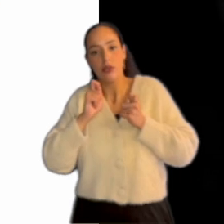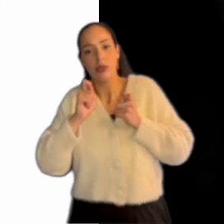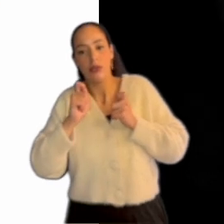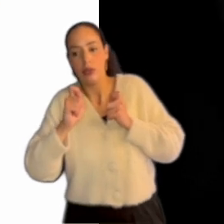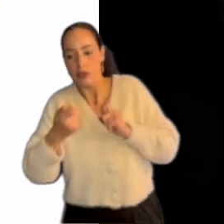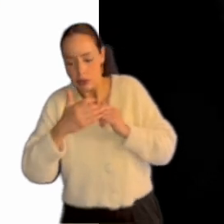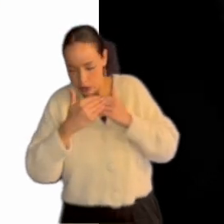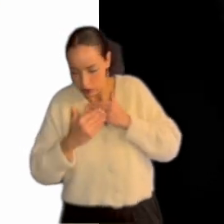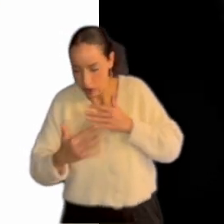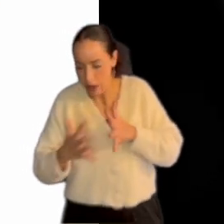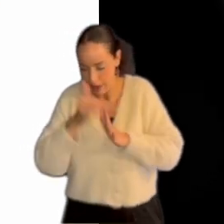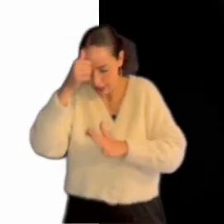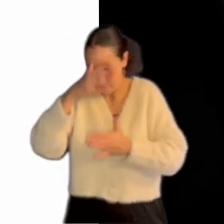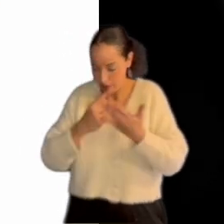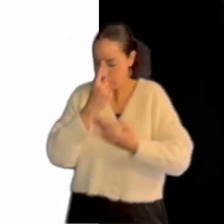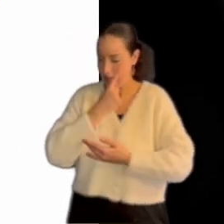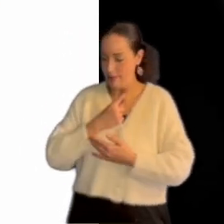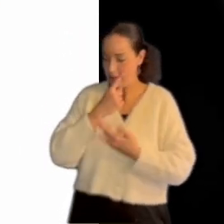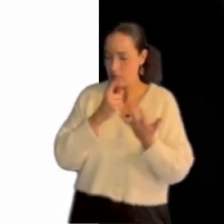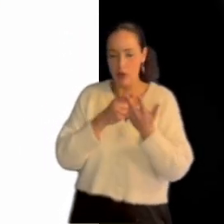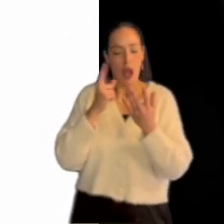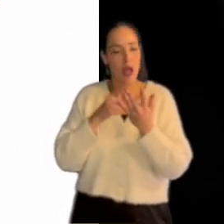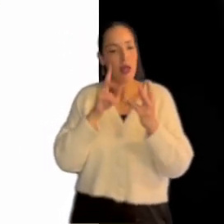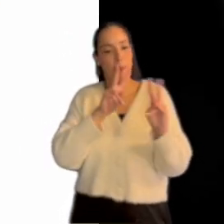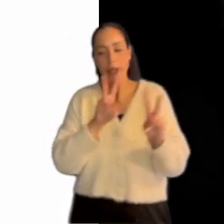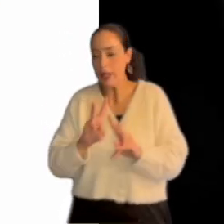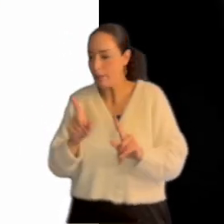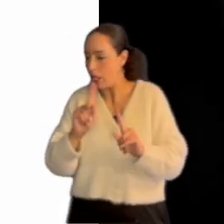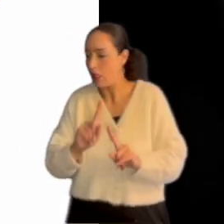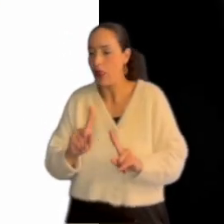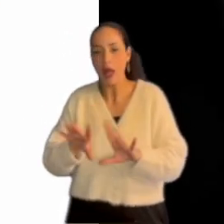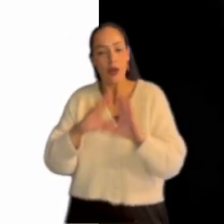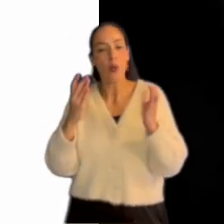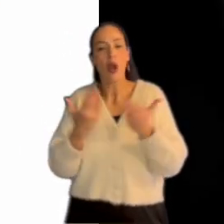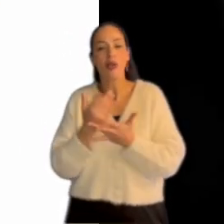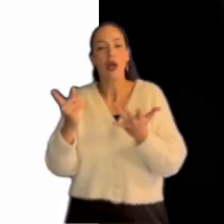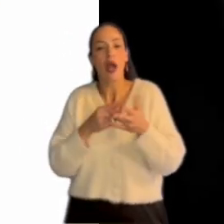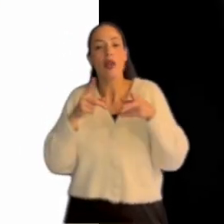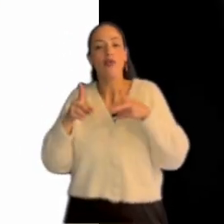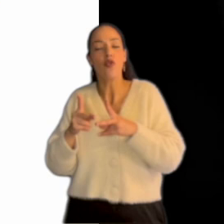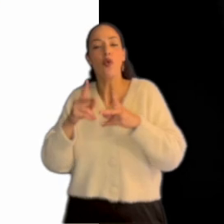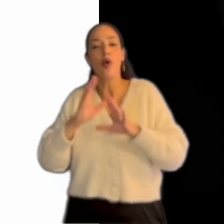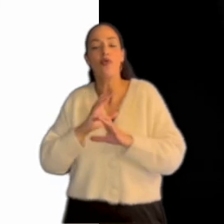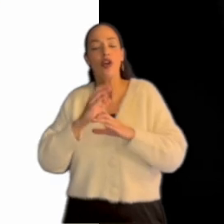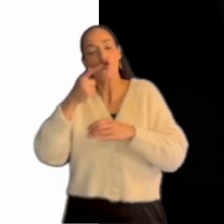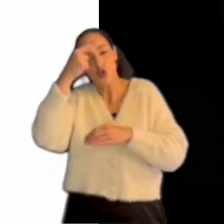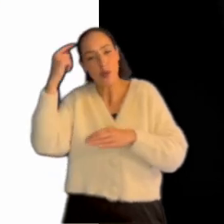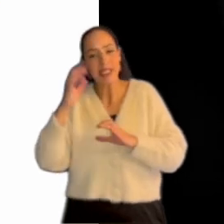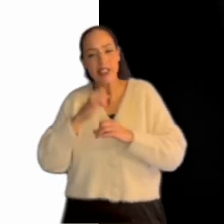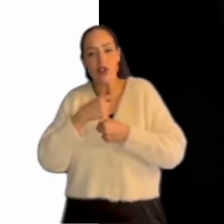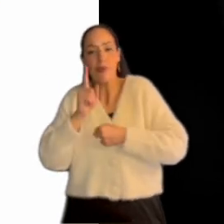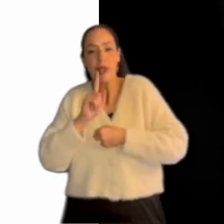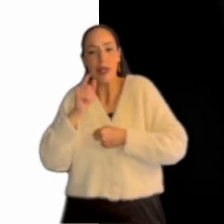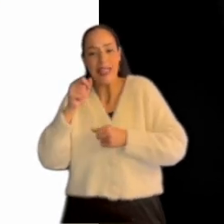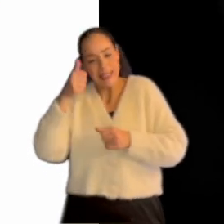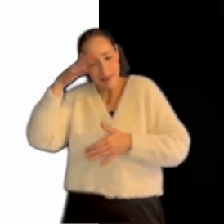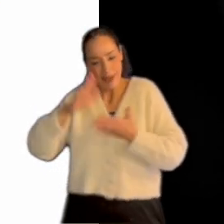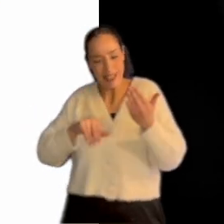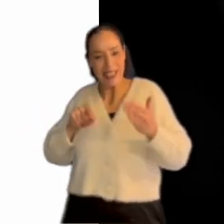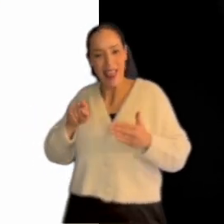another form of traumatic stress, those who experience vicarious trauma may be confronted with those same effects as outlined in Chapter